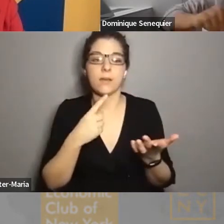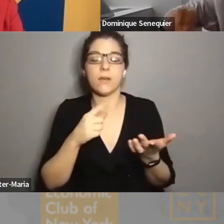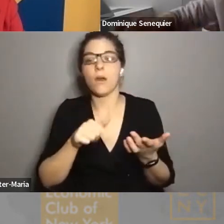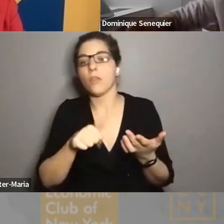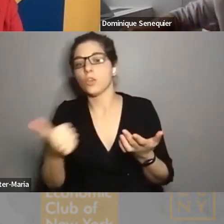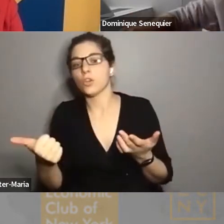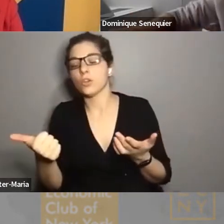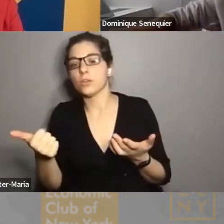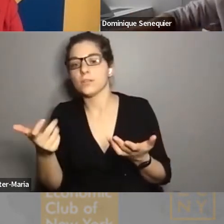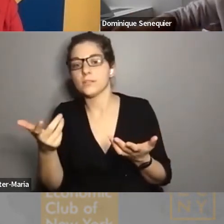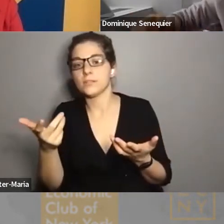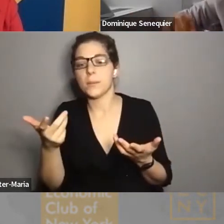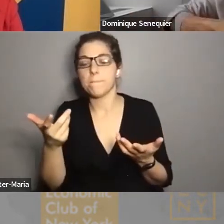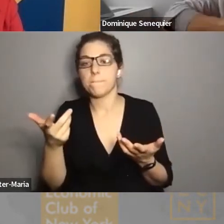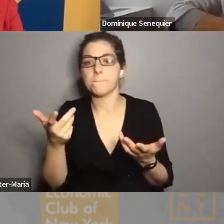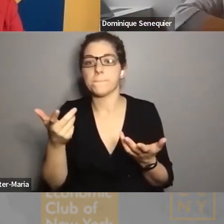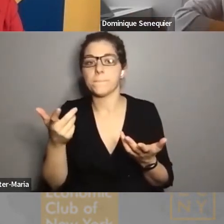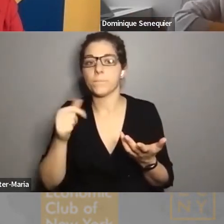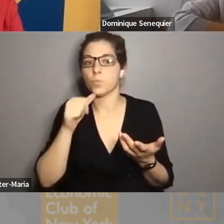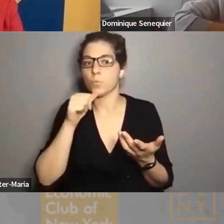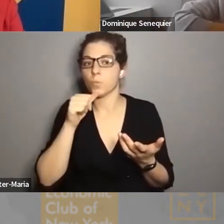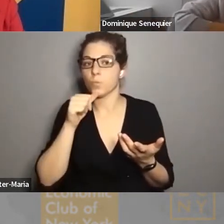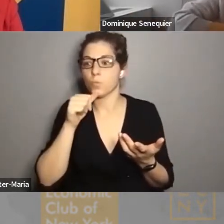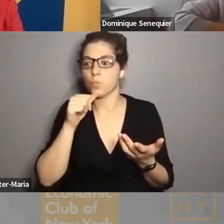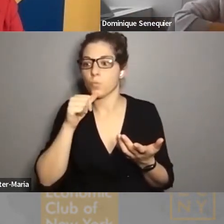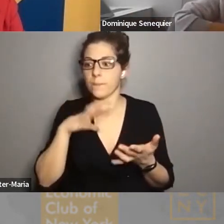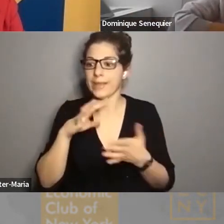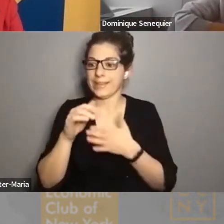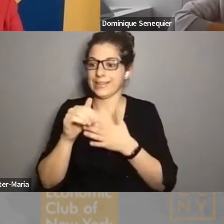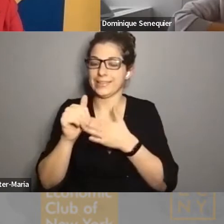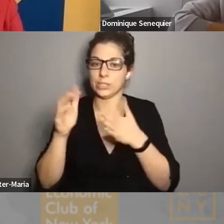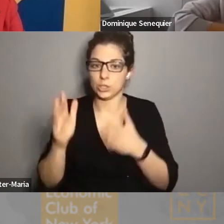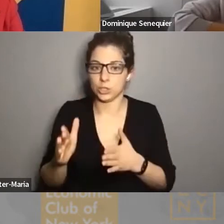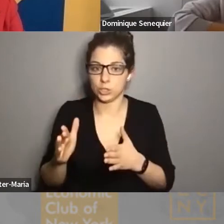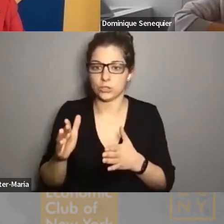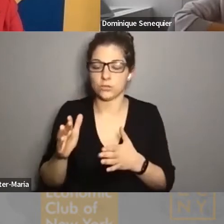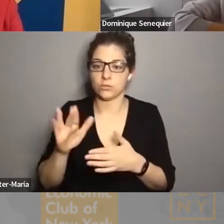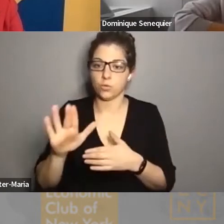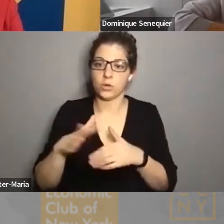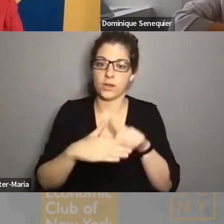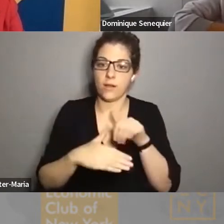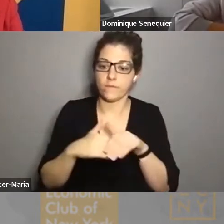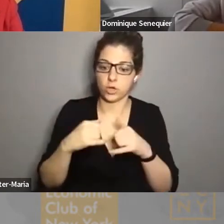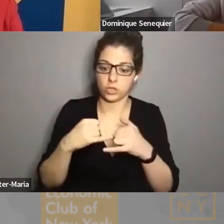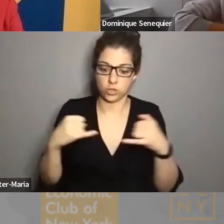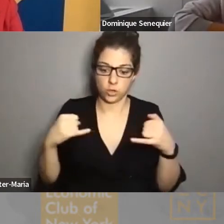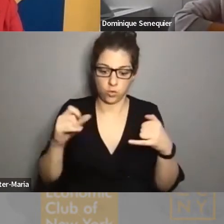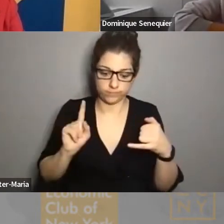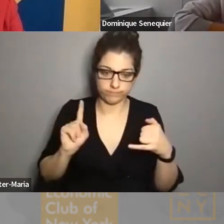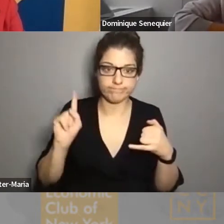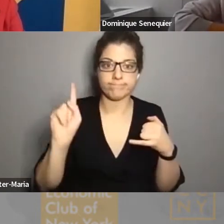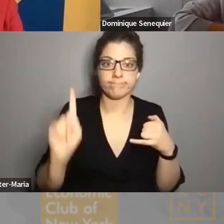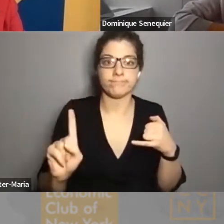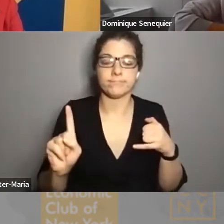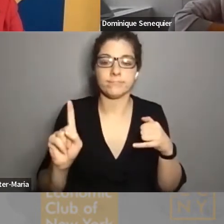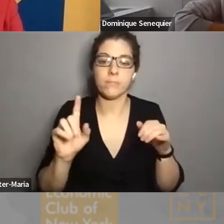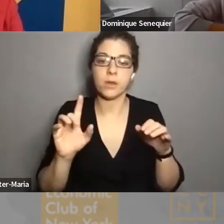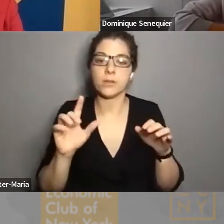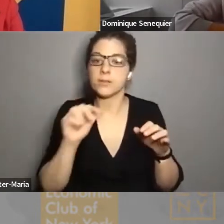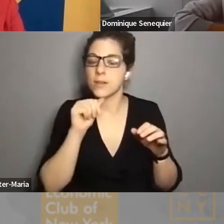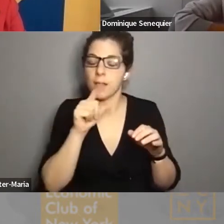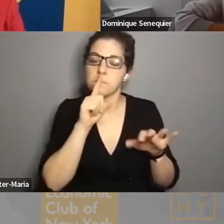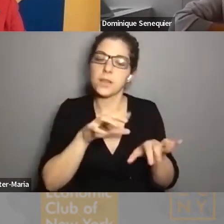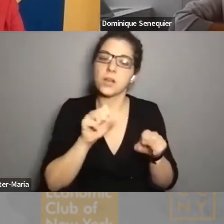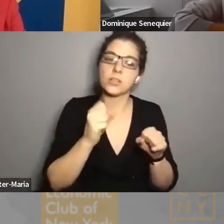other is women as leaders, getting out of your comfort zone, but not taking on something that you know nothing about,